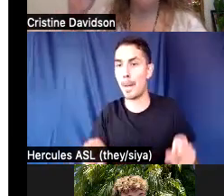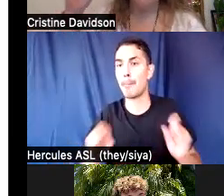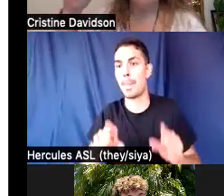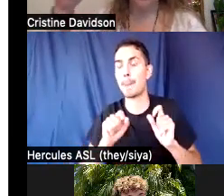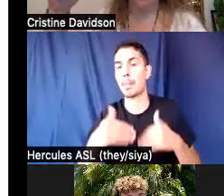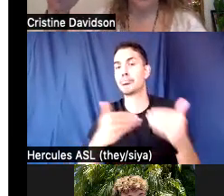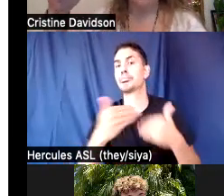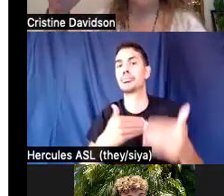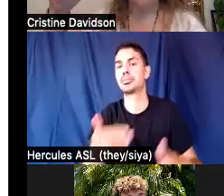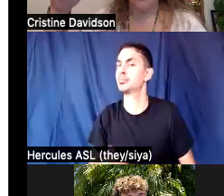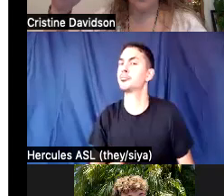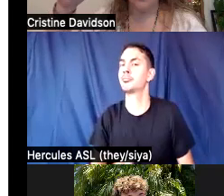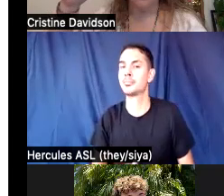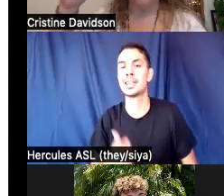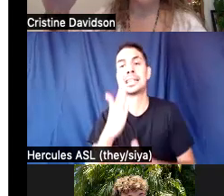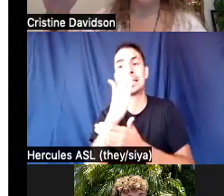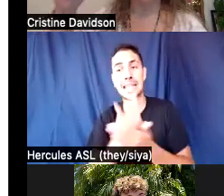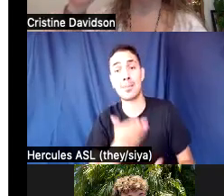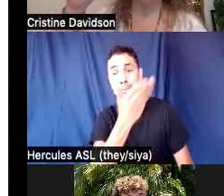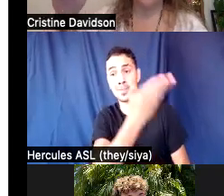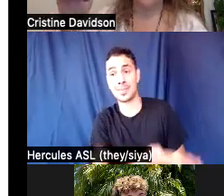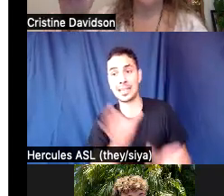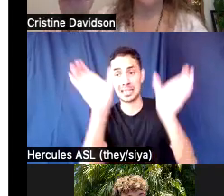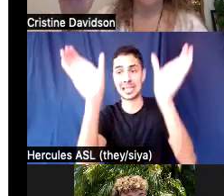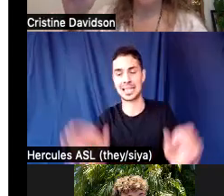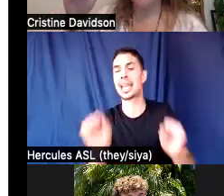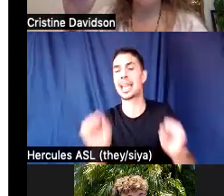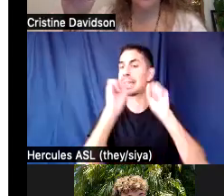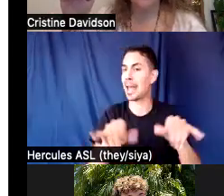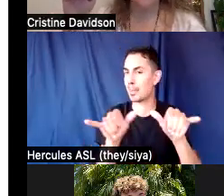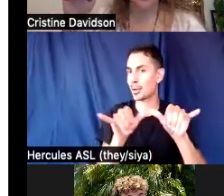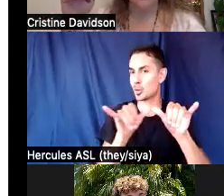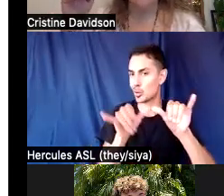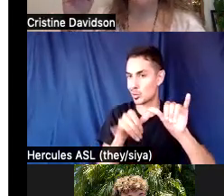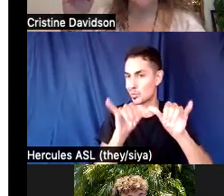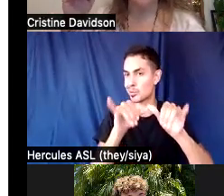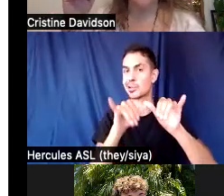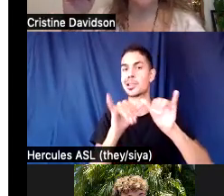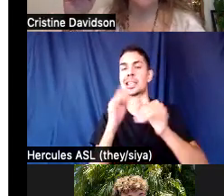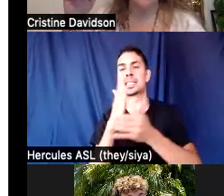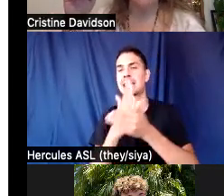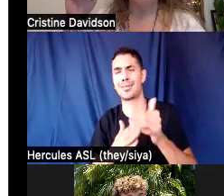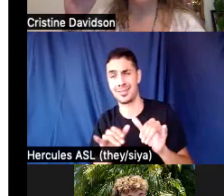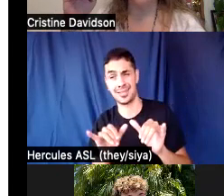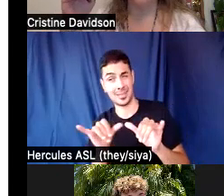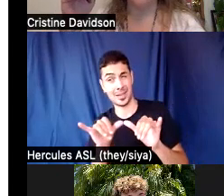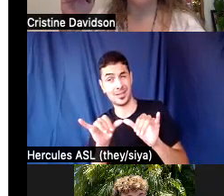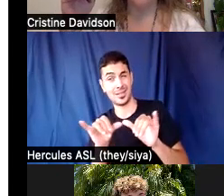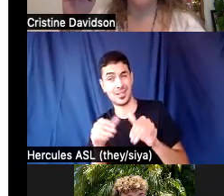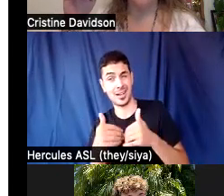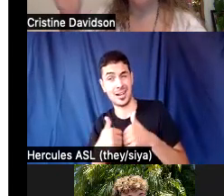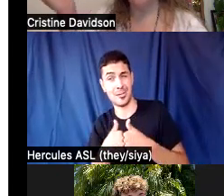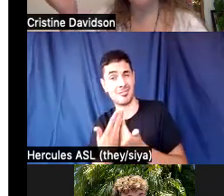of them are very measurable. It either is or it isn't. But some things are not as easily